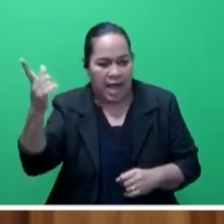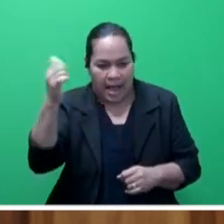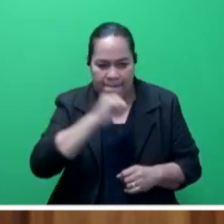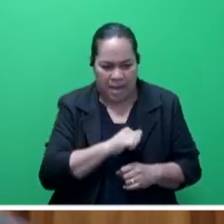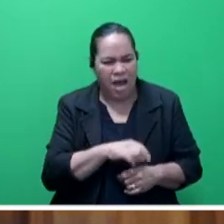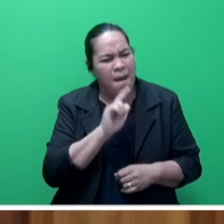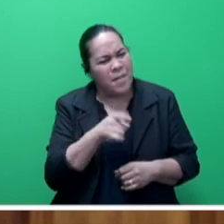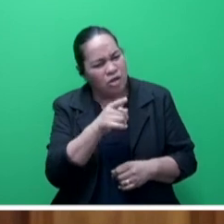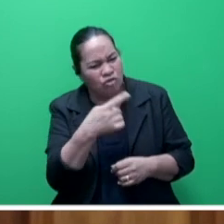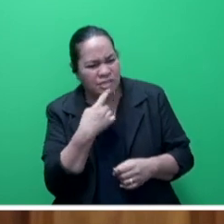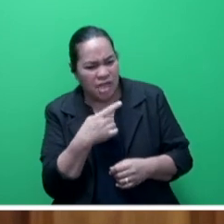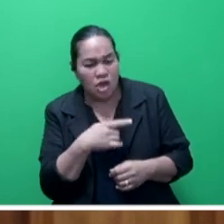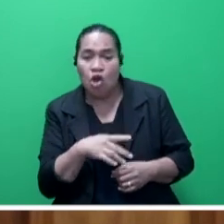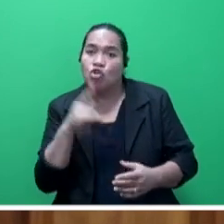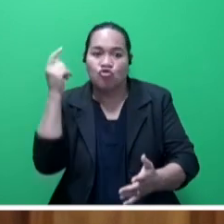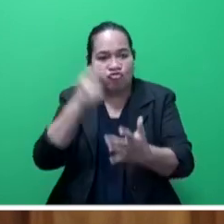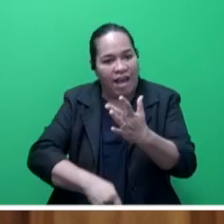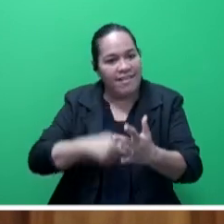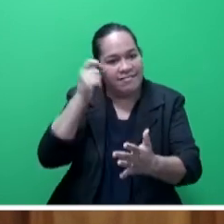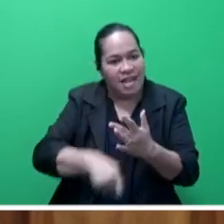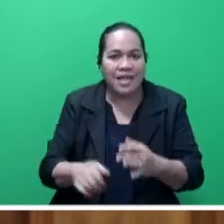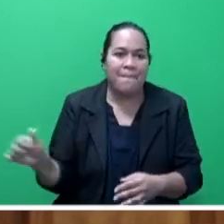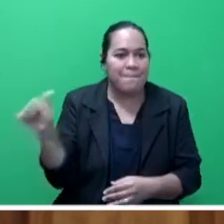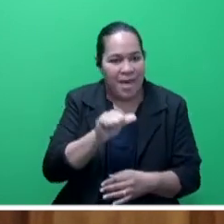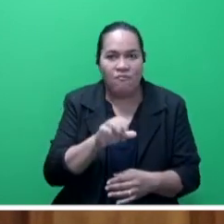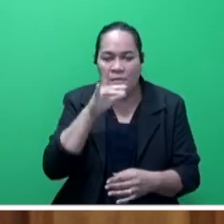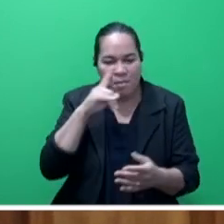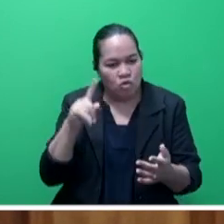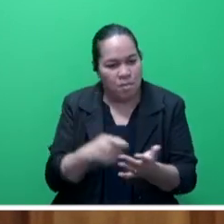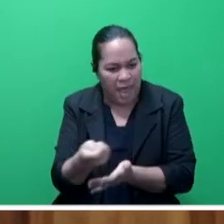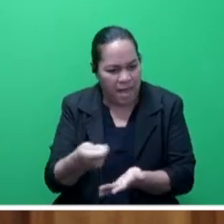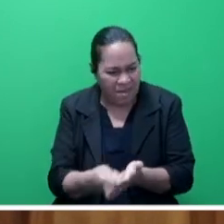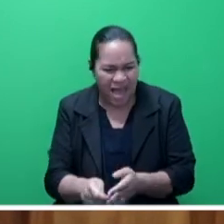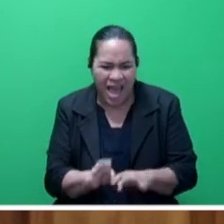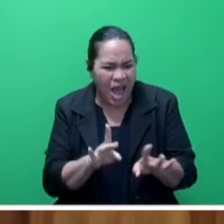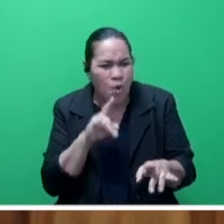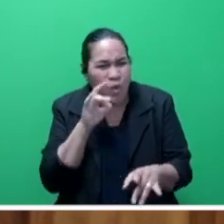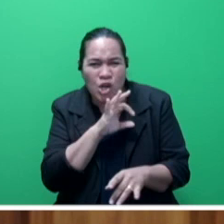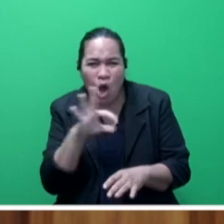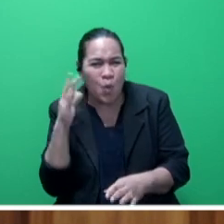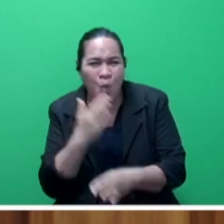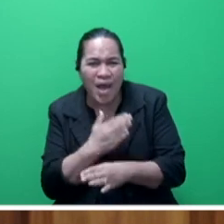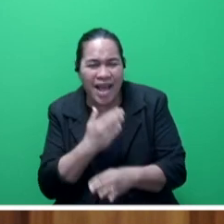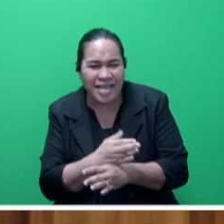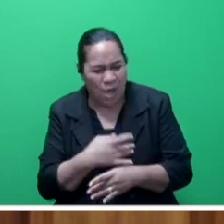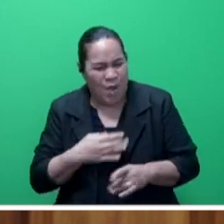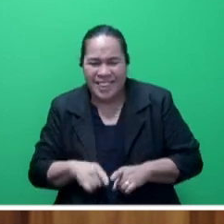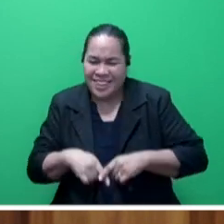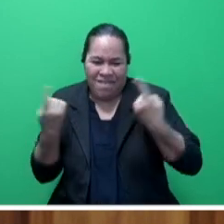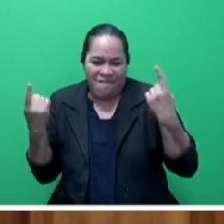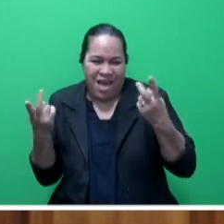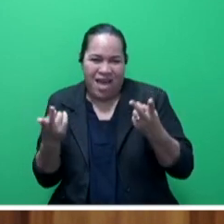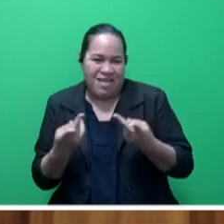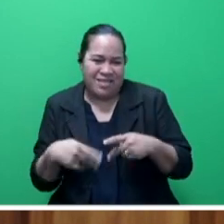he's looking at it is put every tax in the sun back on. It's not going to work, Honourable Speaker. We are in a different space when